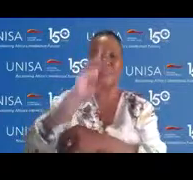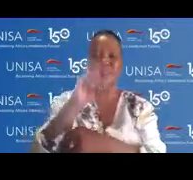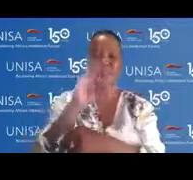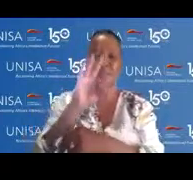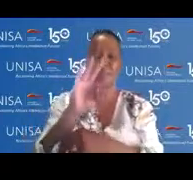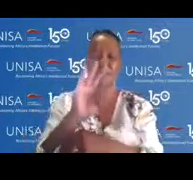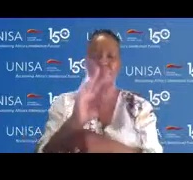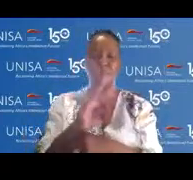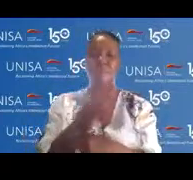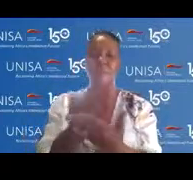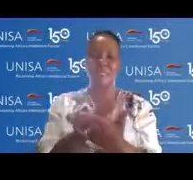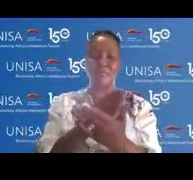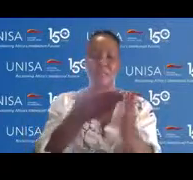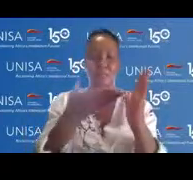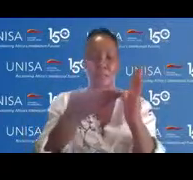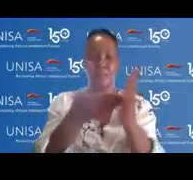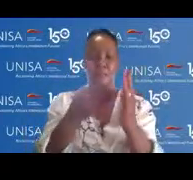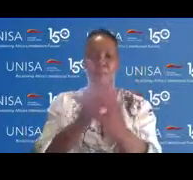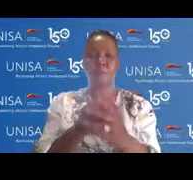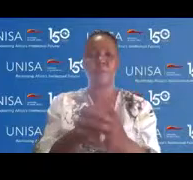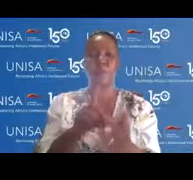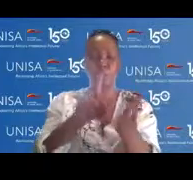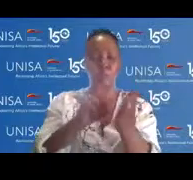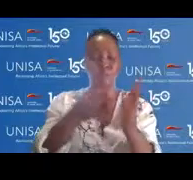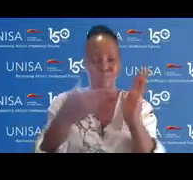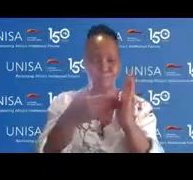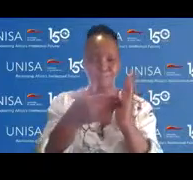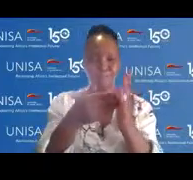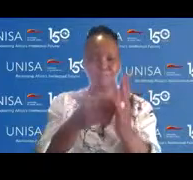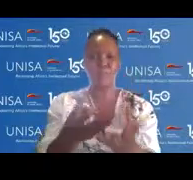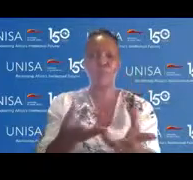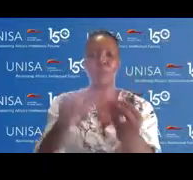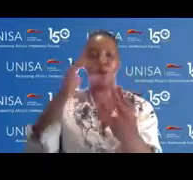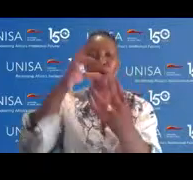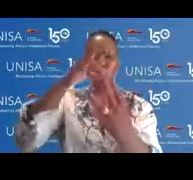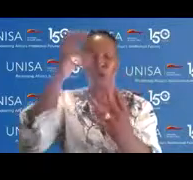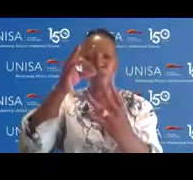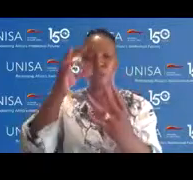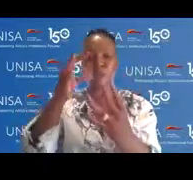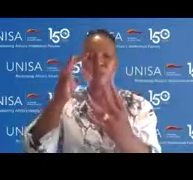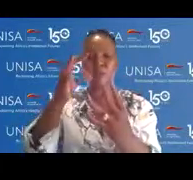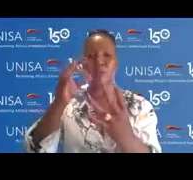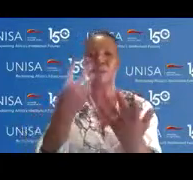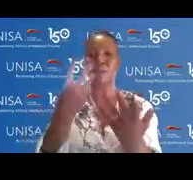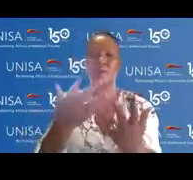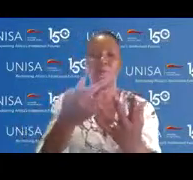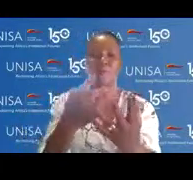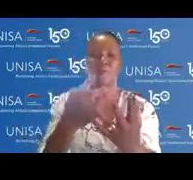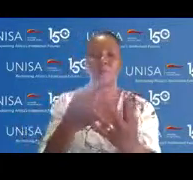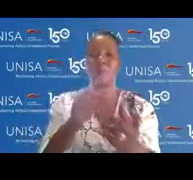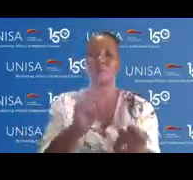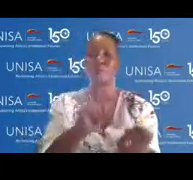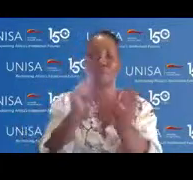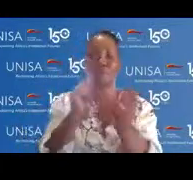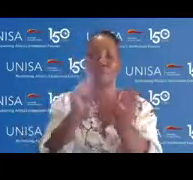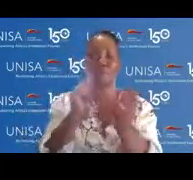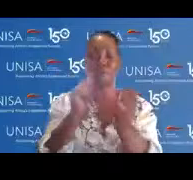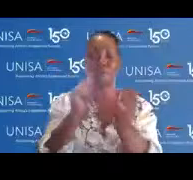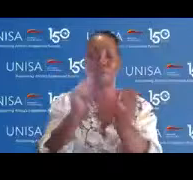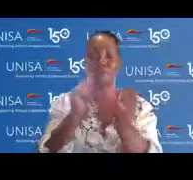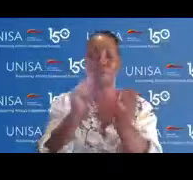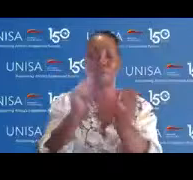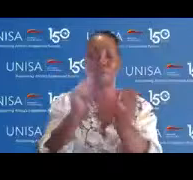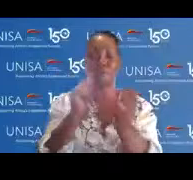So when you tap on it, you have the option of importing an existing document. So you'll go ahead and locate